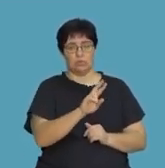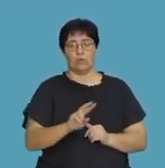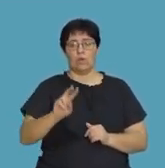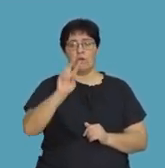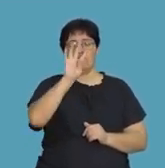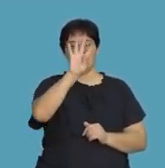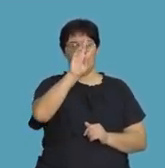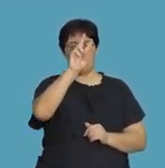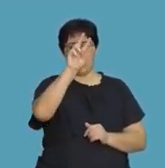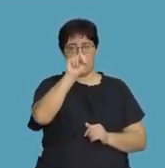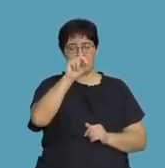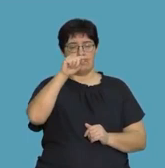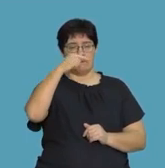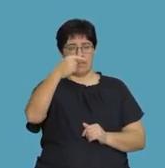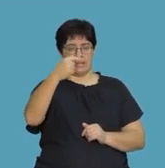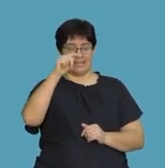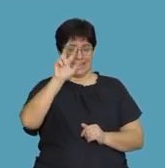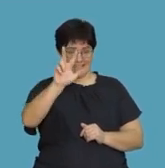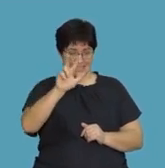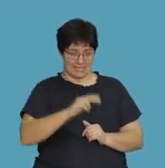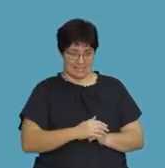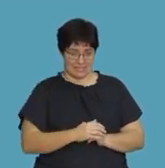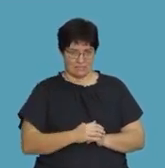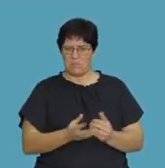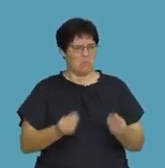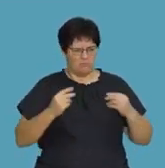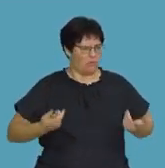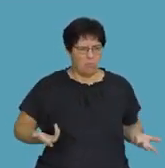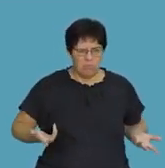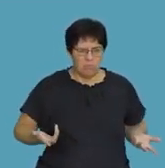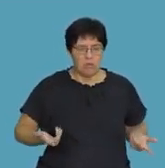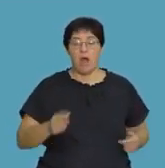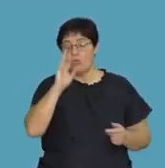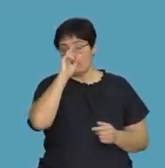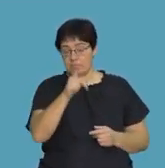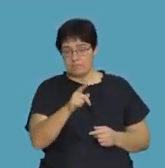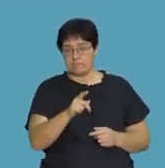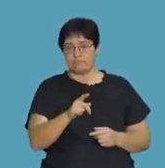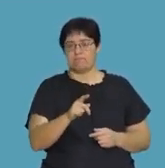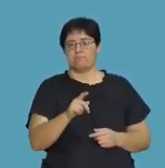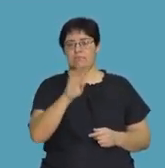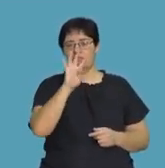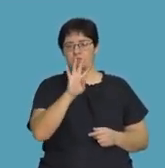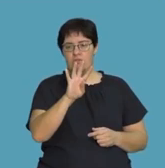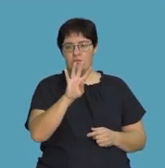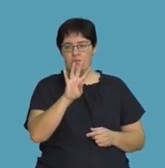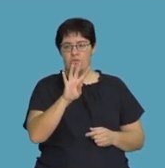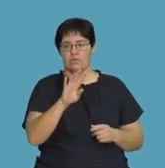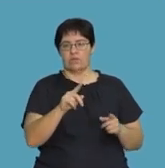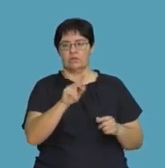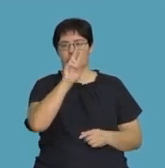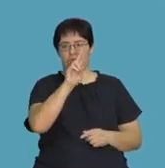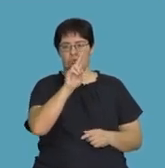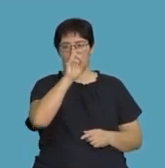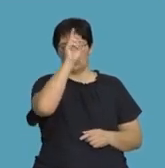2 to the exponent of 4n minus 8. Where do I get that from? Remember, 4 is the same